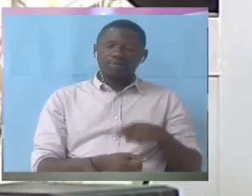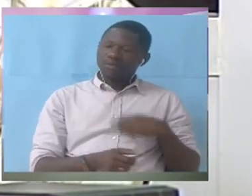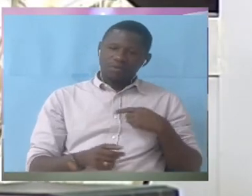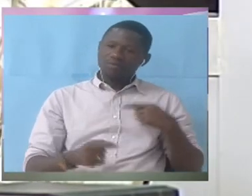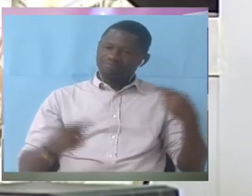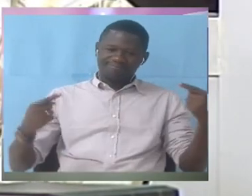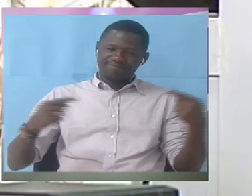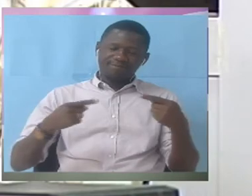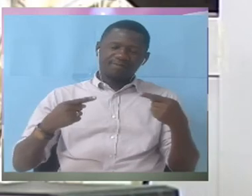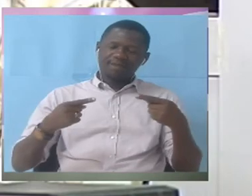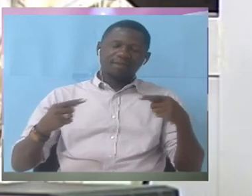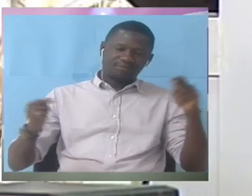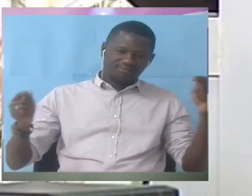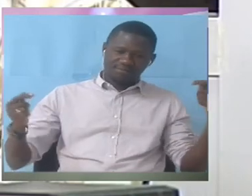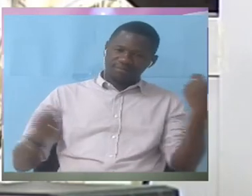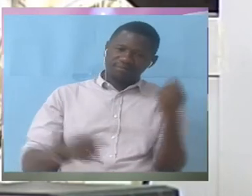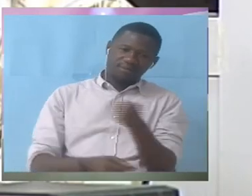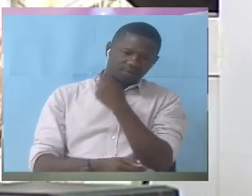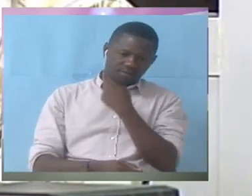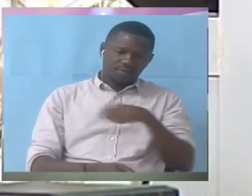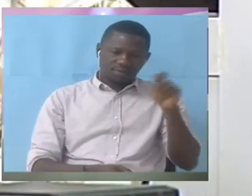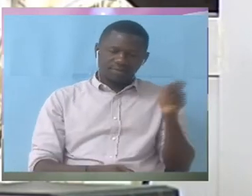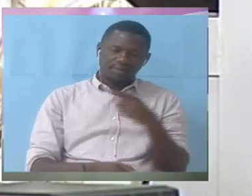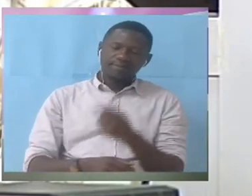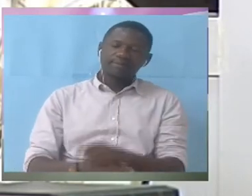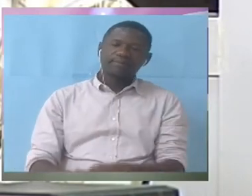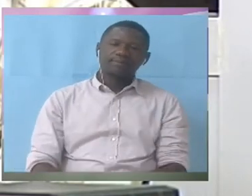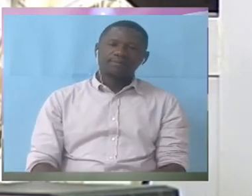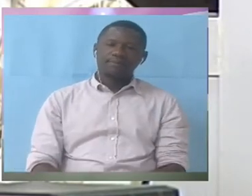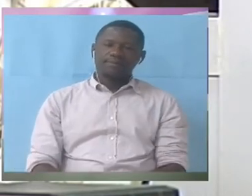Chongan mo ko munon la dañ ci daan wérante ma mom